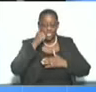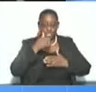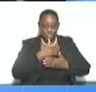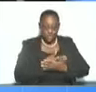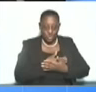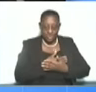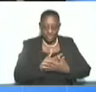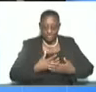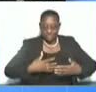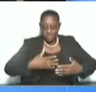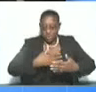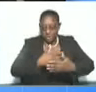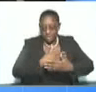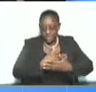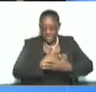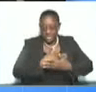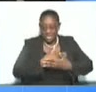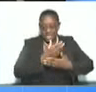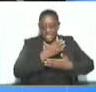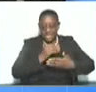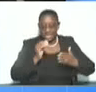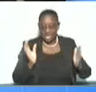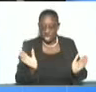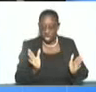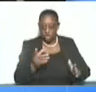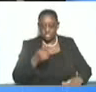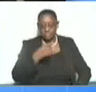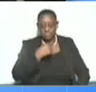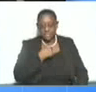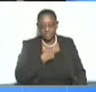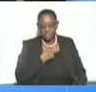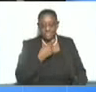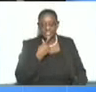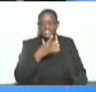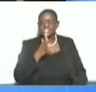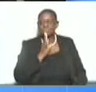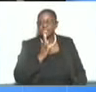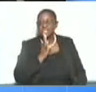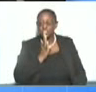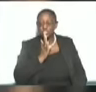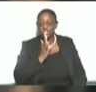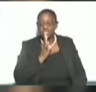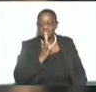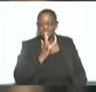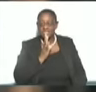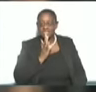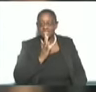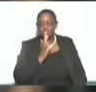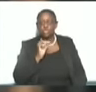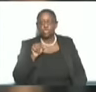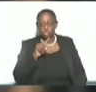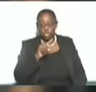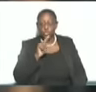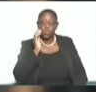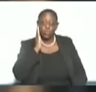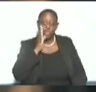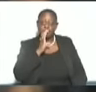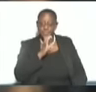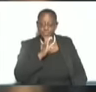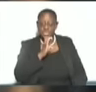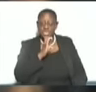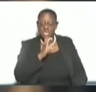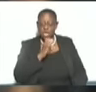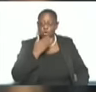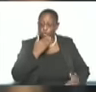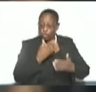and he encouraged me. And even in his speech where He said, you're going to be a good wife. He